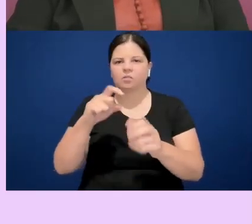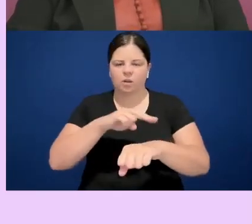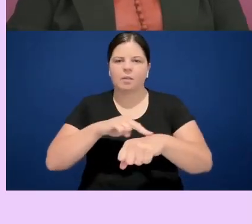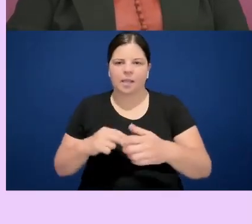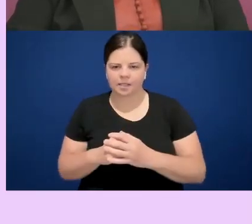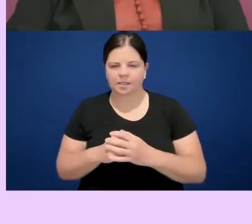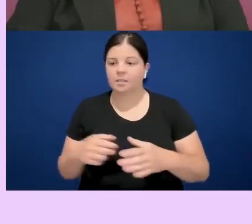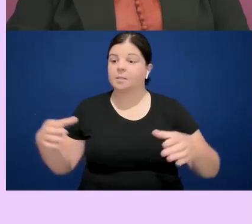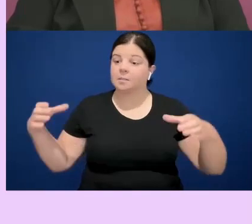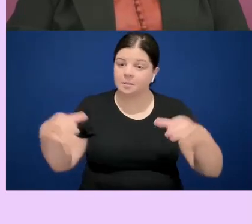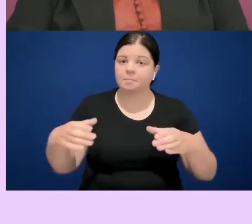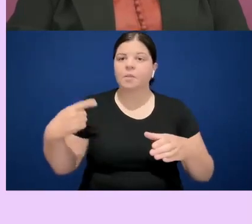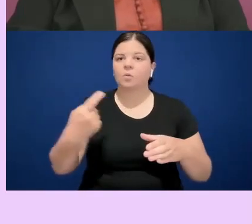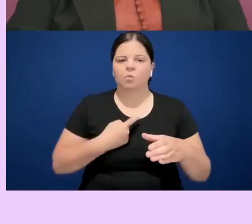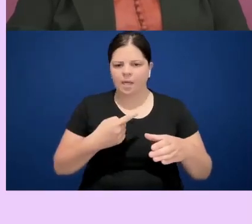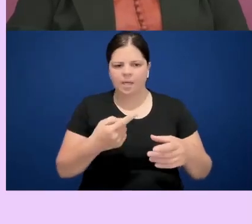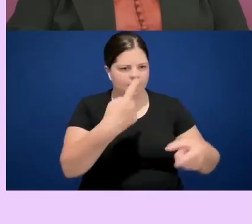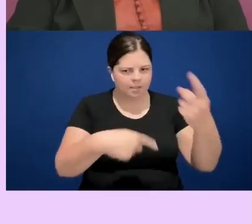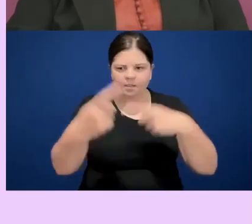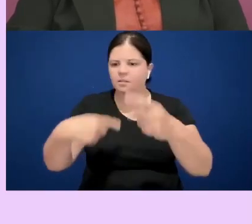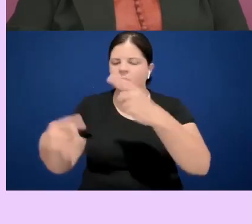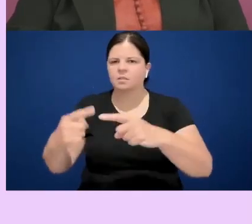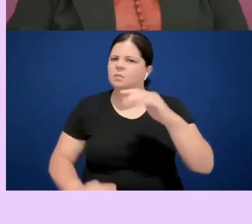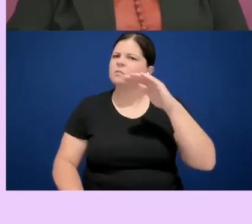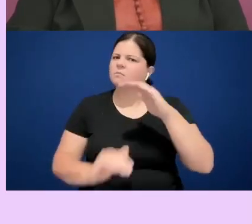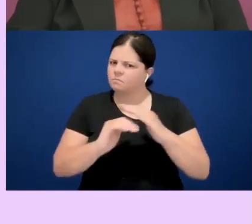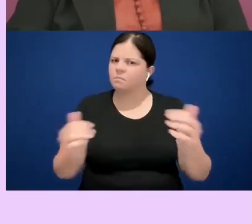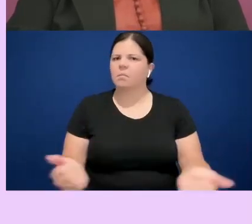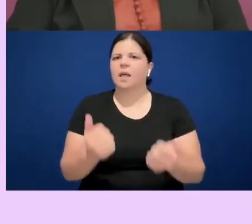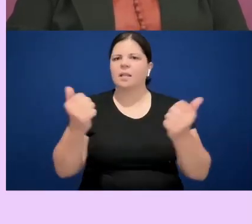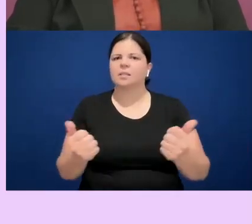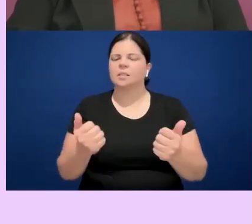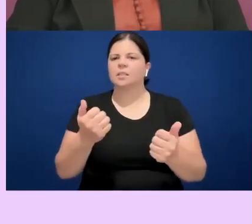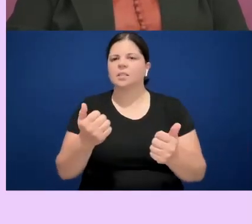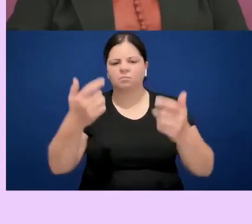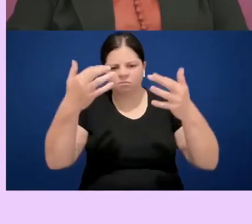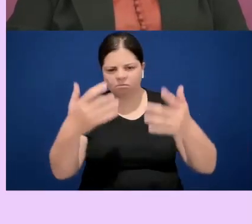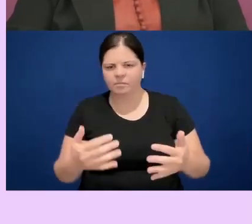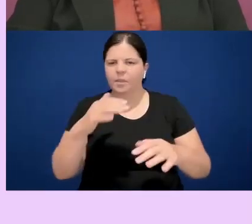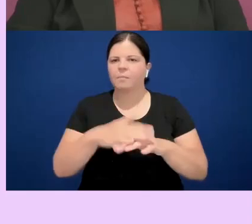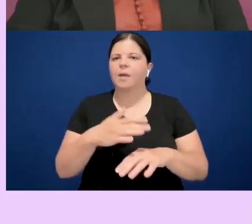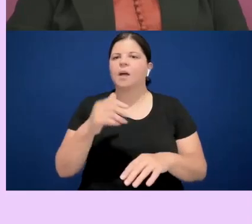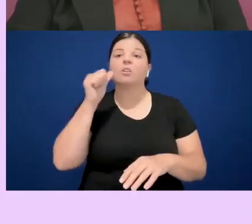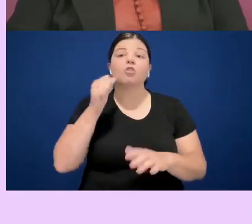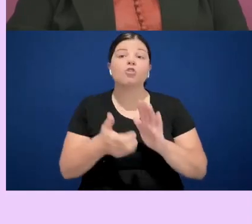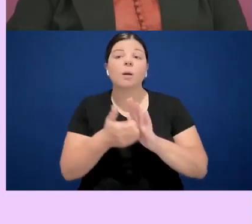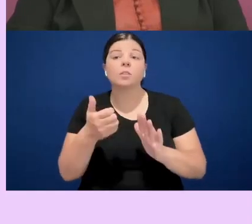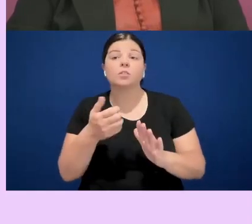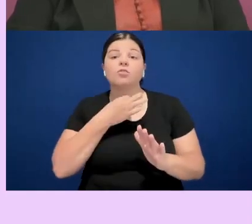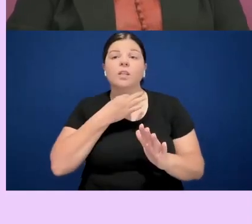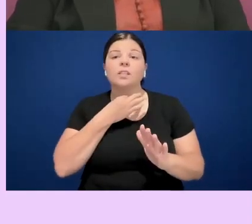this provides us with a really rich source of intelligence about corruption risks in the Victorian public sector and the